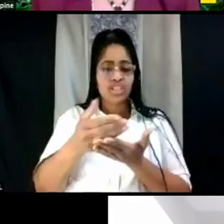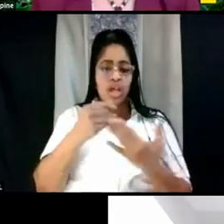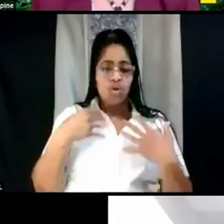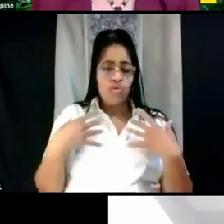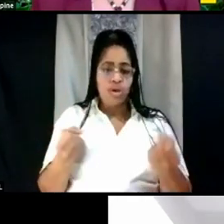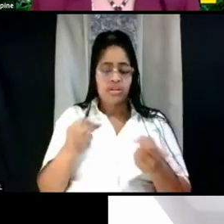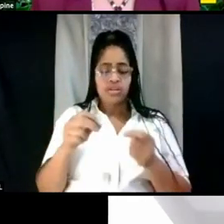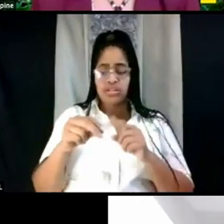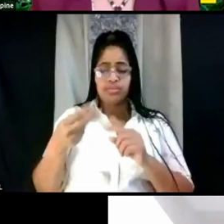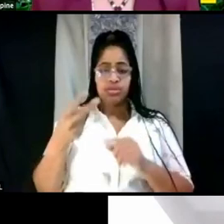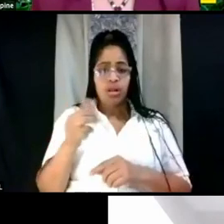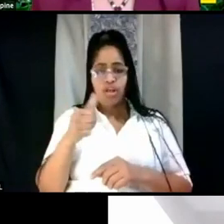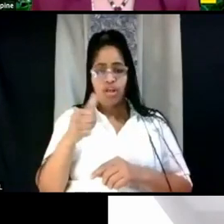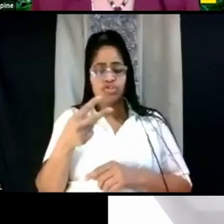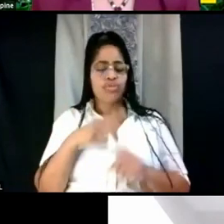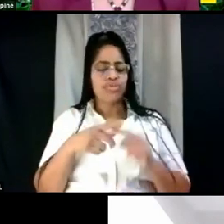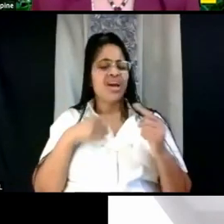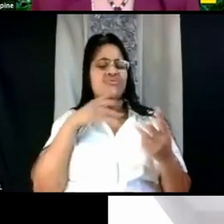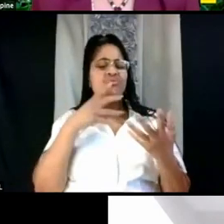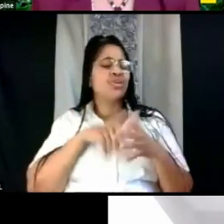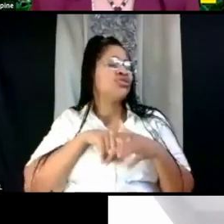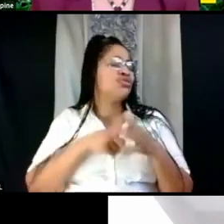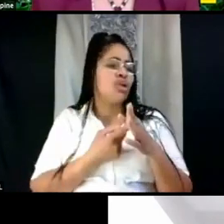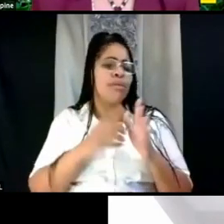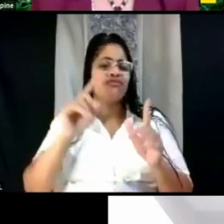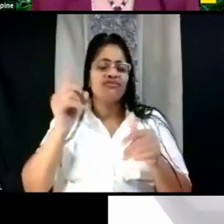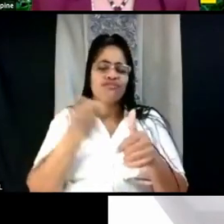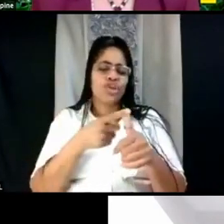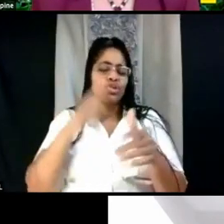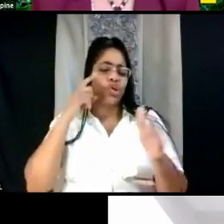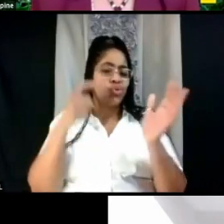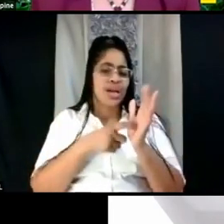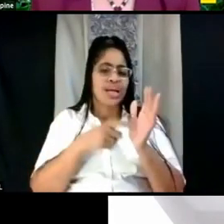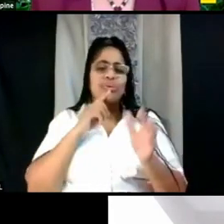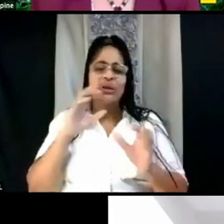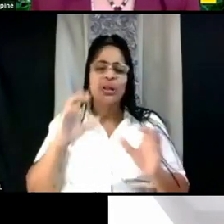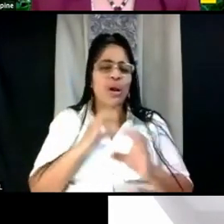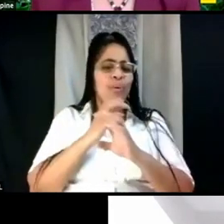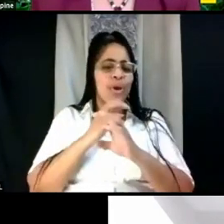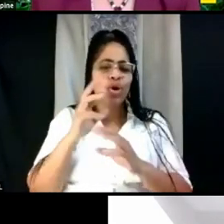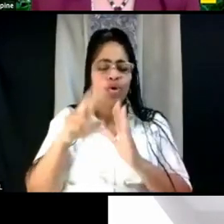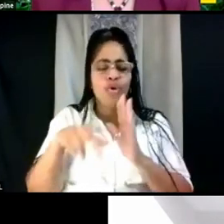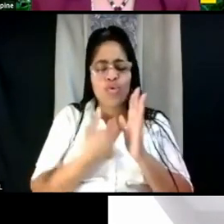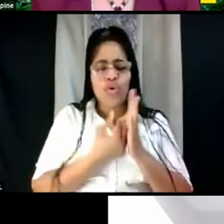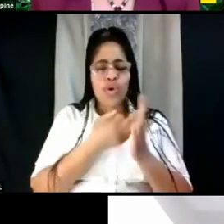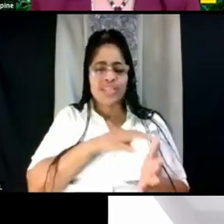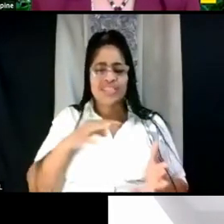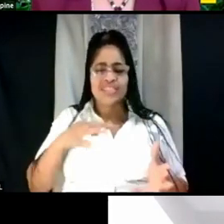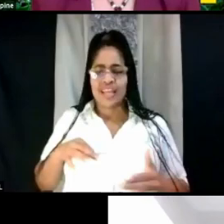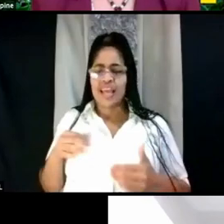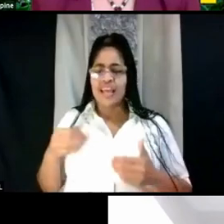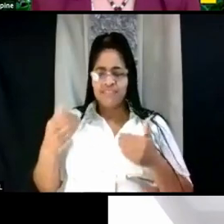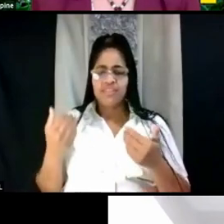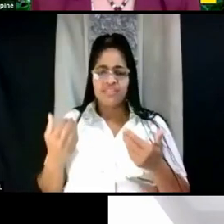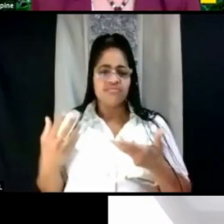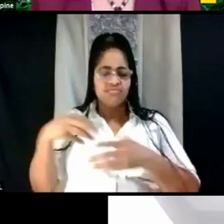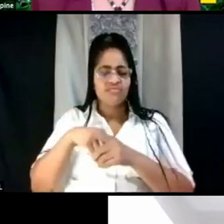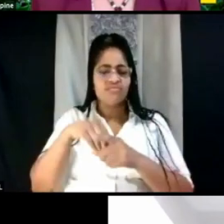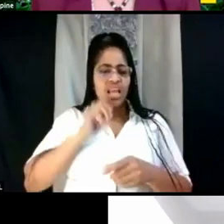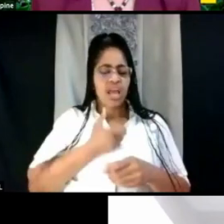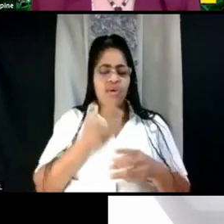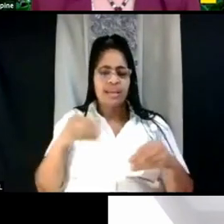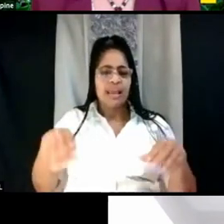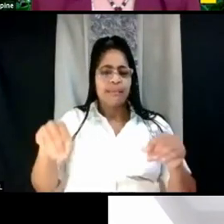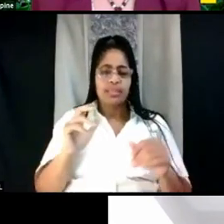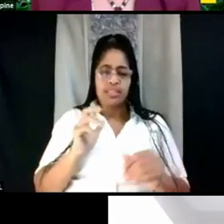I really would like to start by recognizing just the critical role that staff play across our campus. In particular,